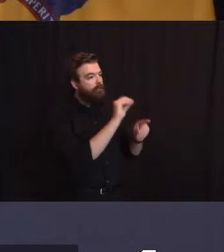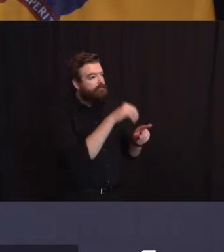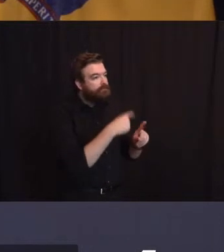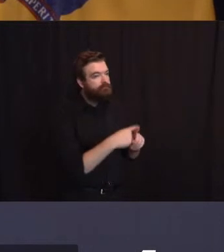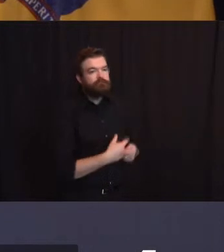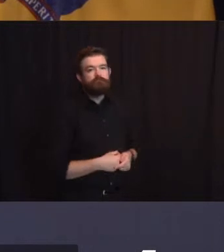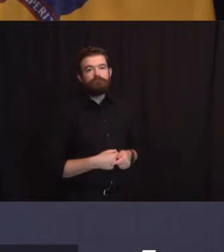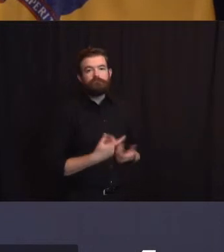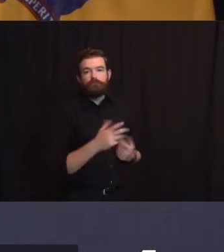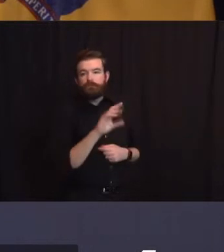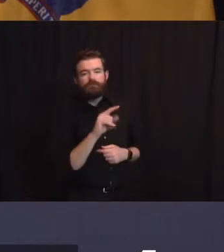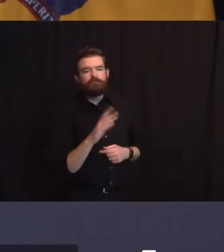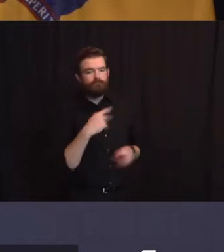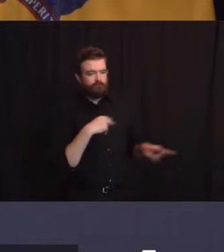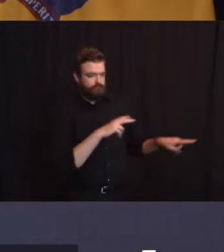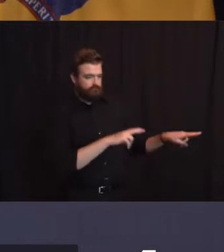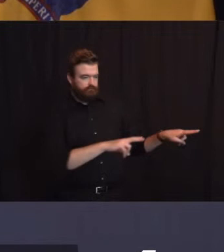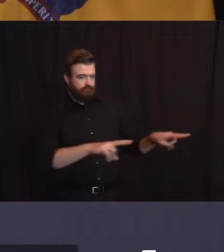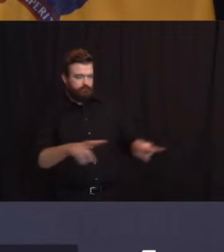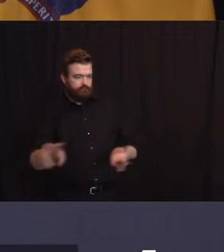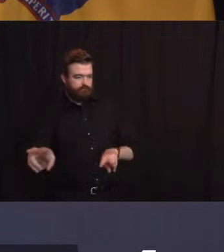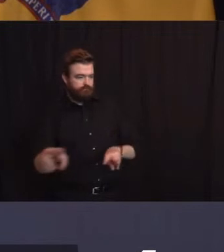be a range of data.